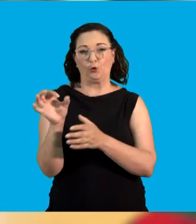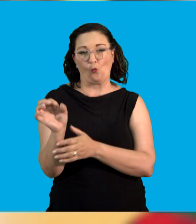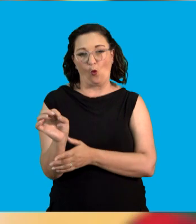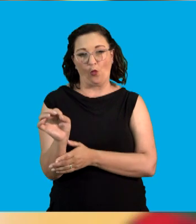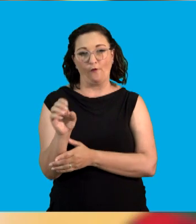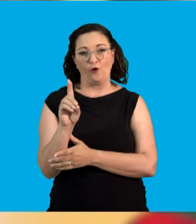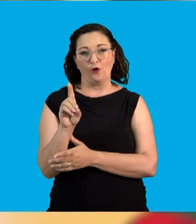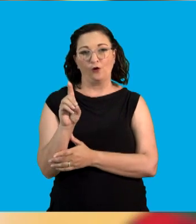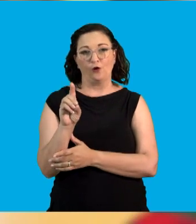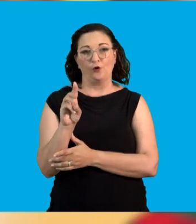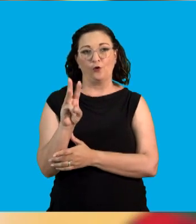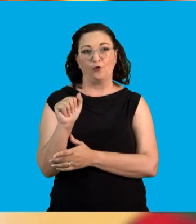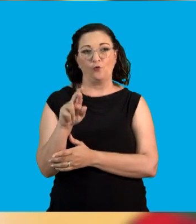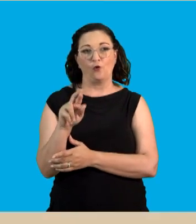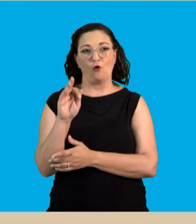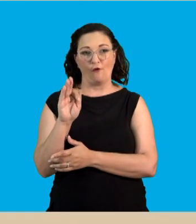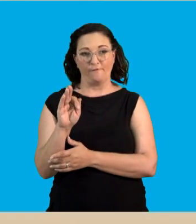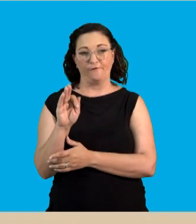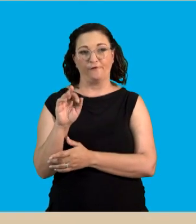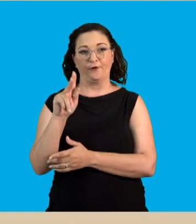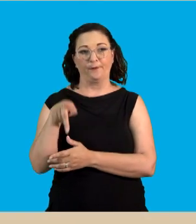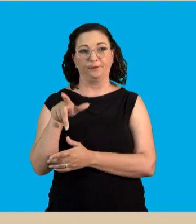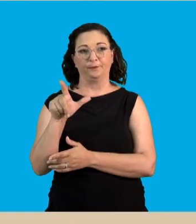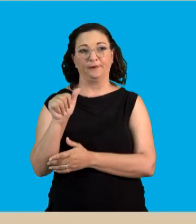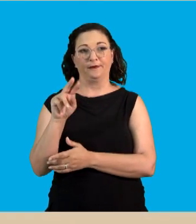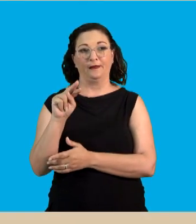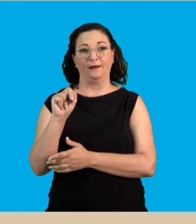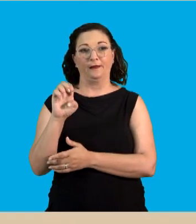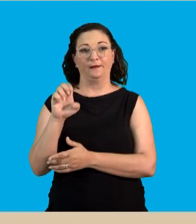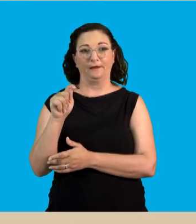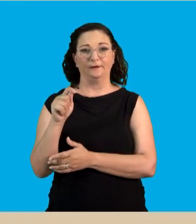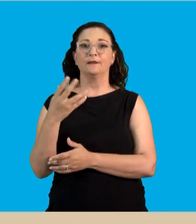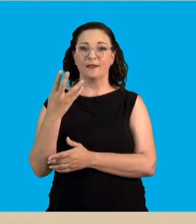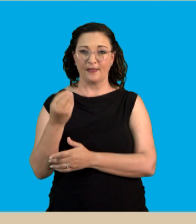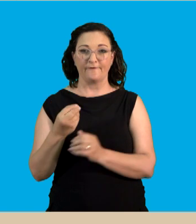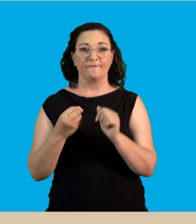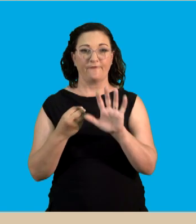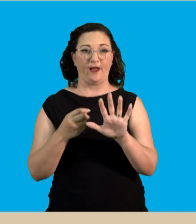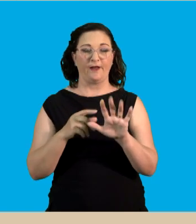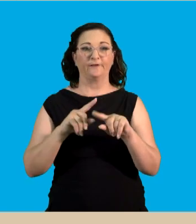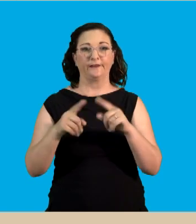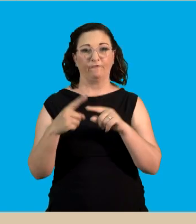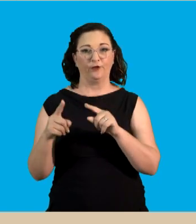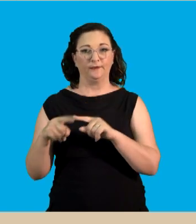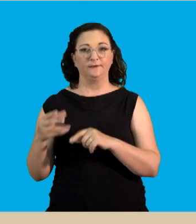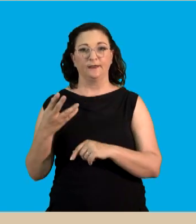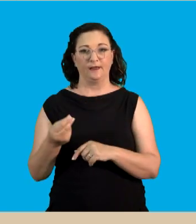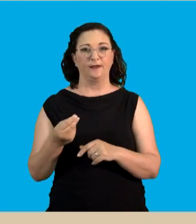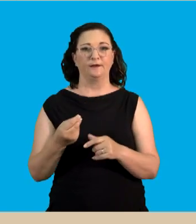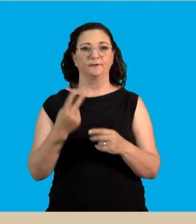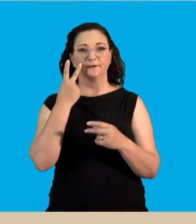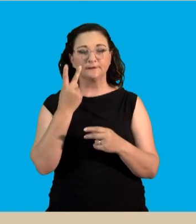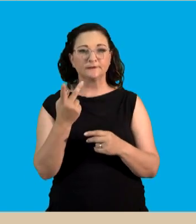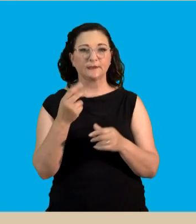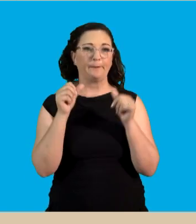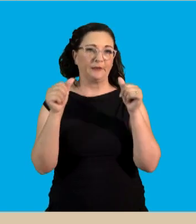referred as a dwarf planet, okay? Now, what you need to know is that there are 5 different dwarf planets, as